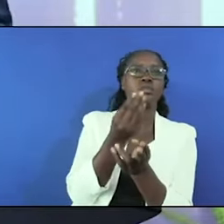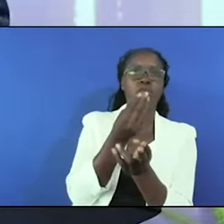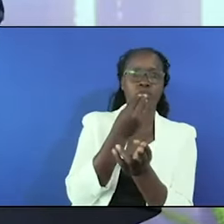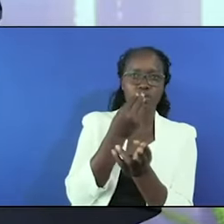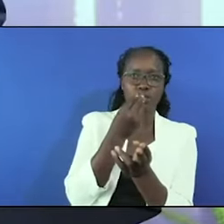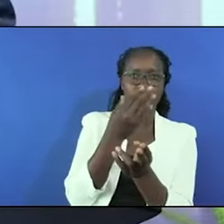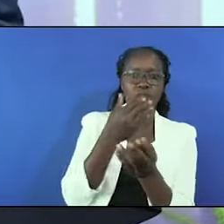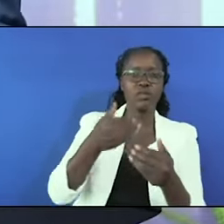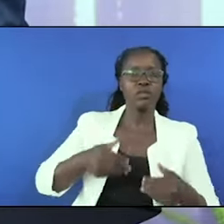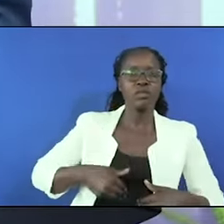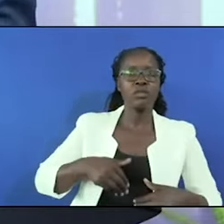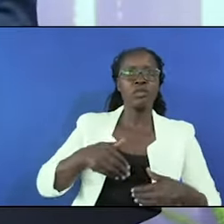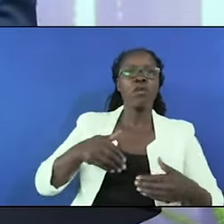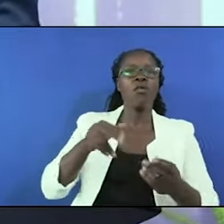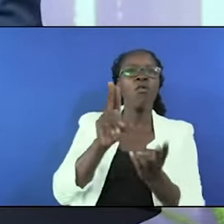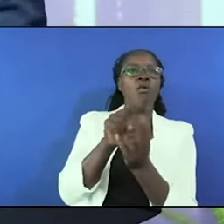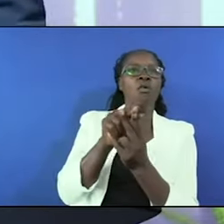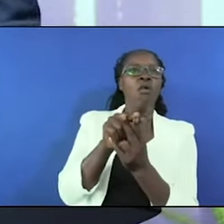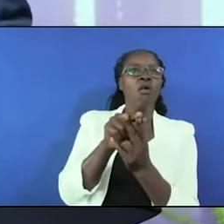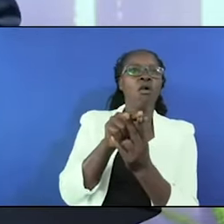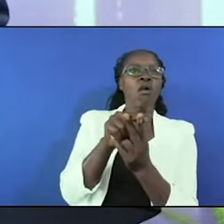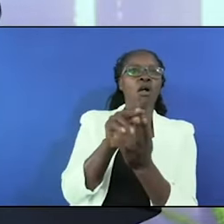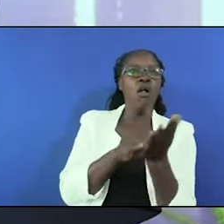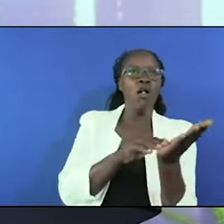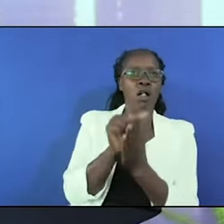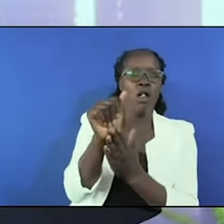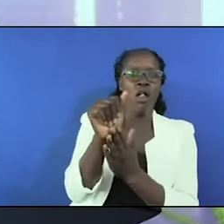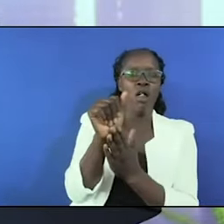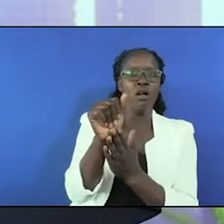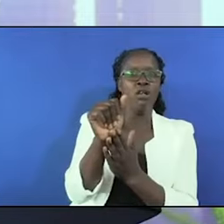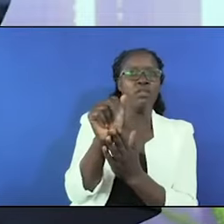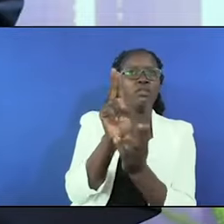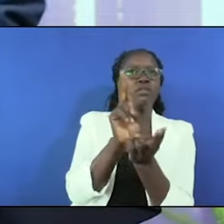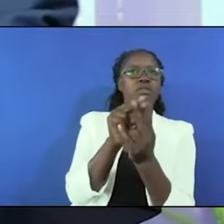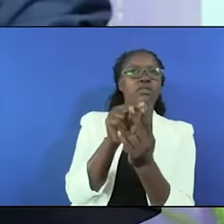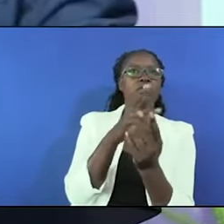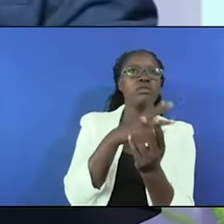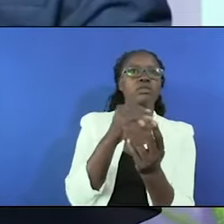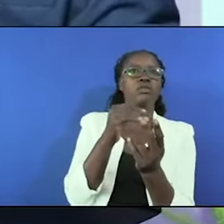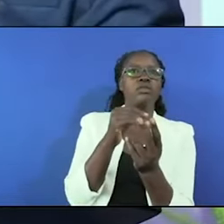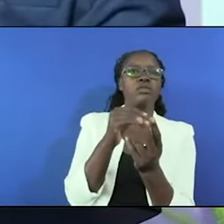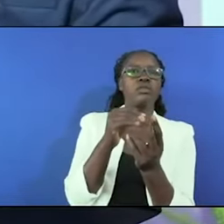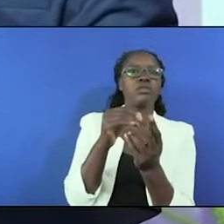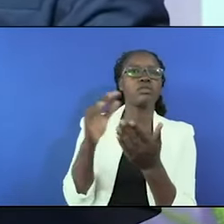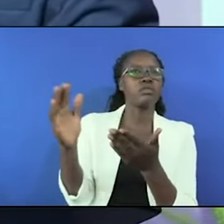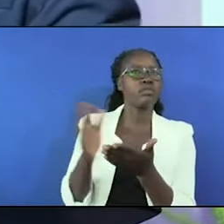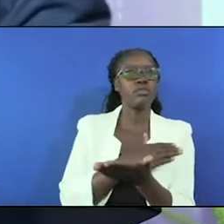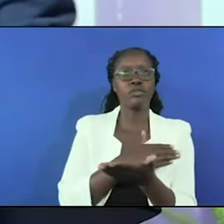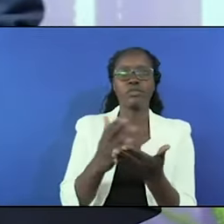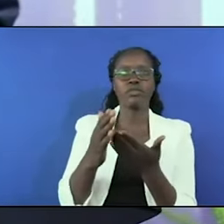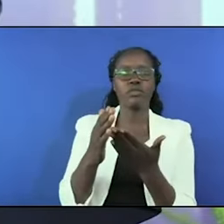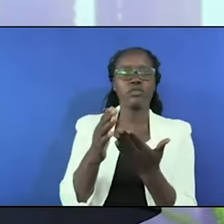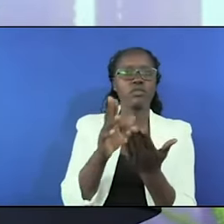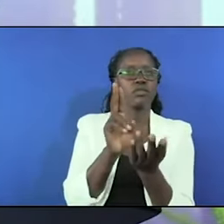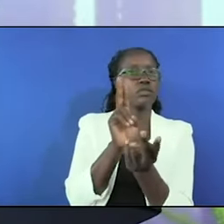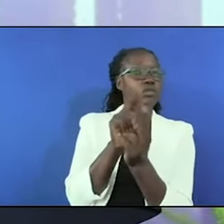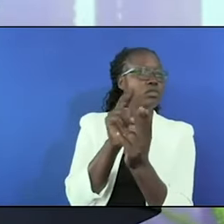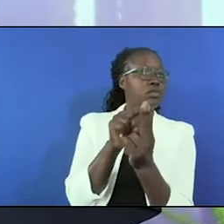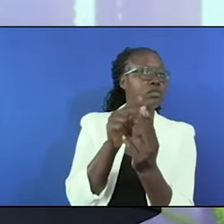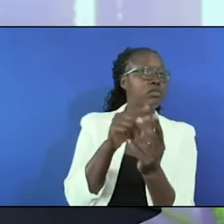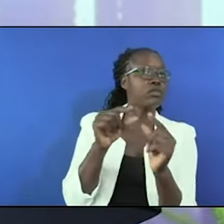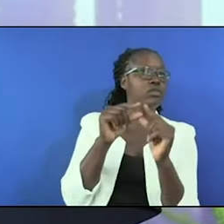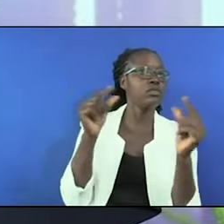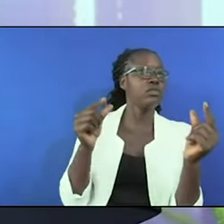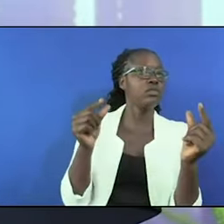ate, the young locust, the destroying locust, and the devouring locust, my great